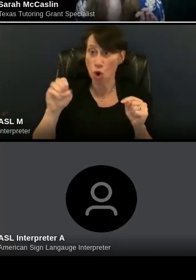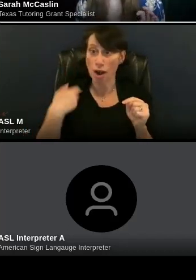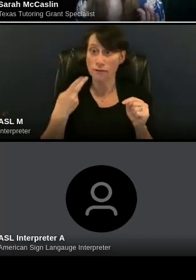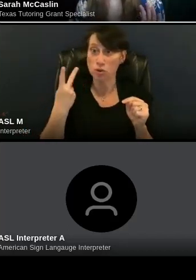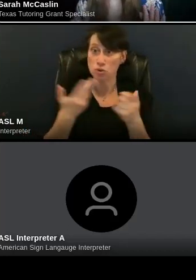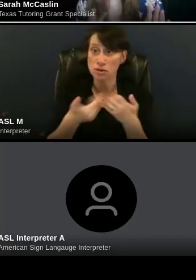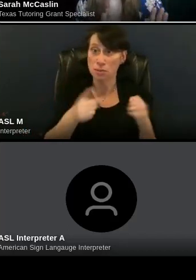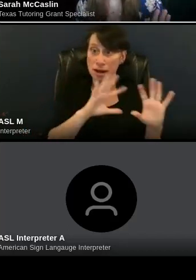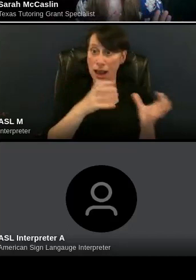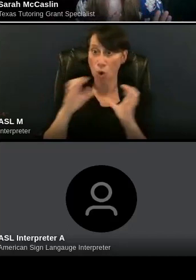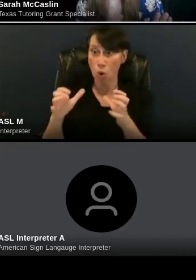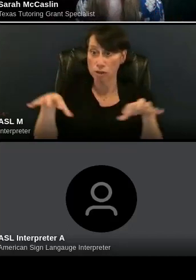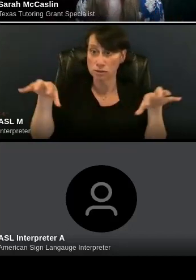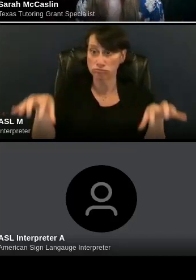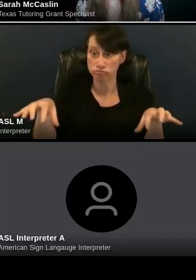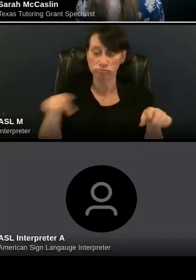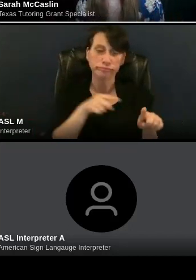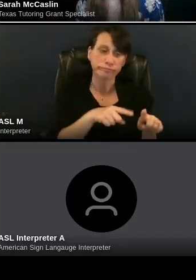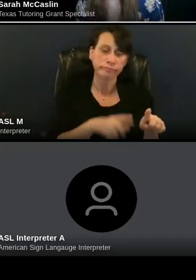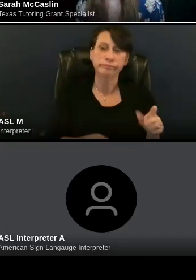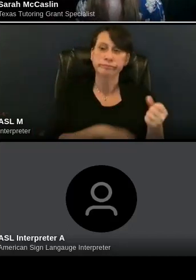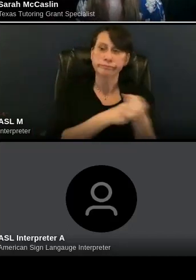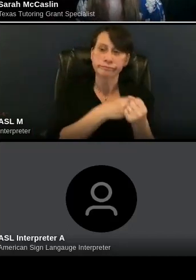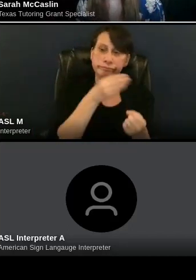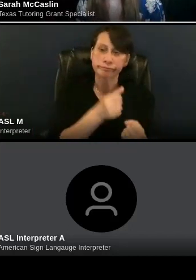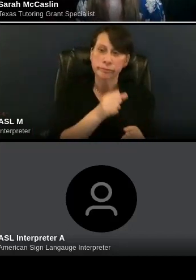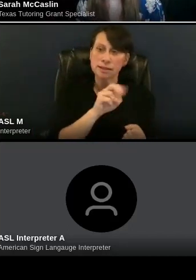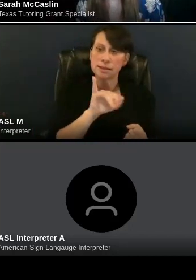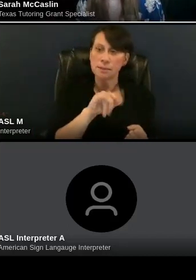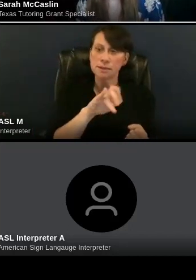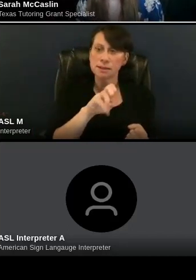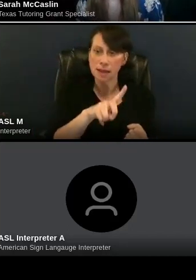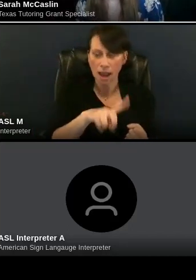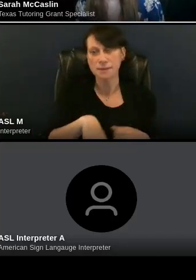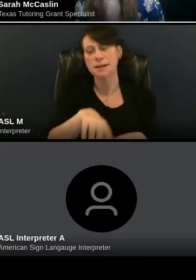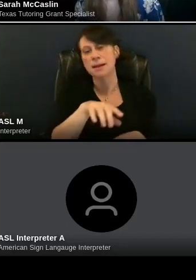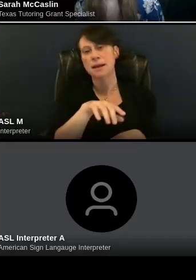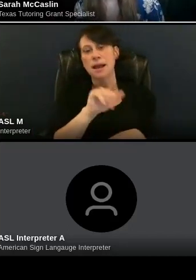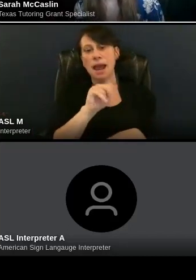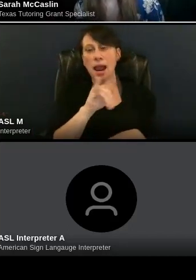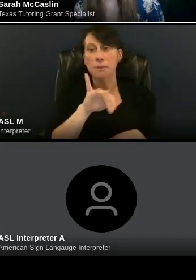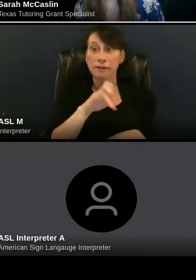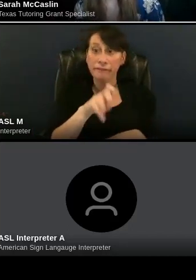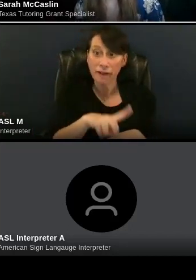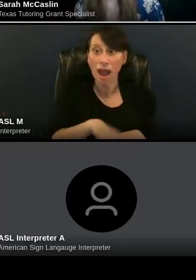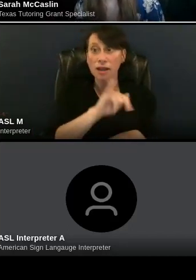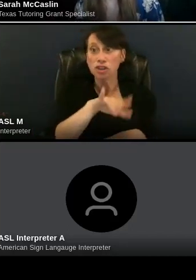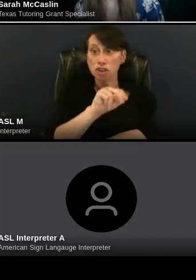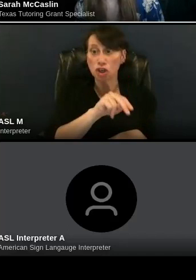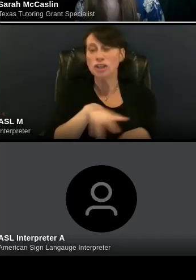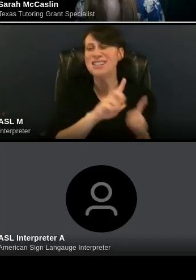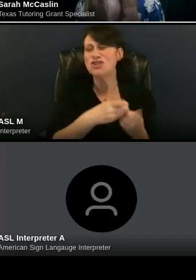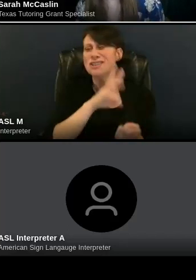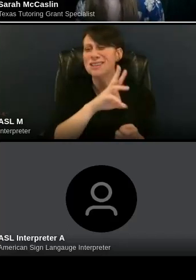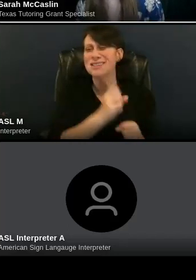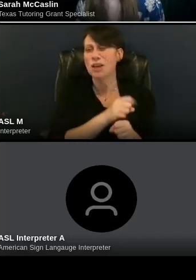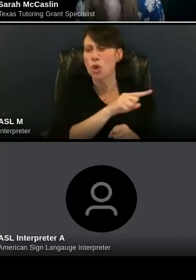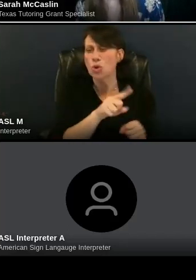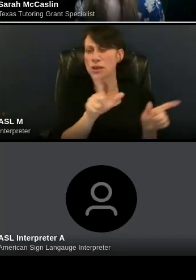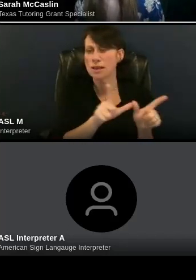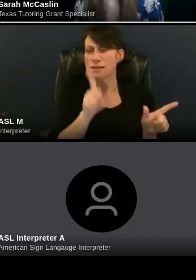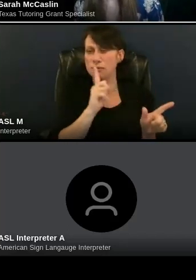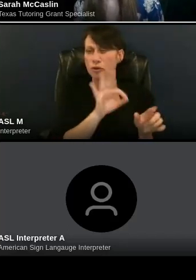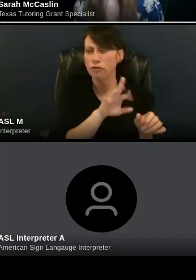categories. There's the subsidized providers, which is Amplify, Booknook, Zern. Decision 6 districts get those licenses for